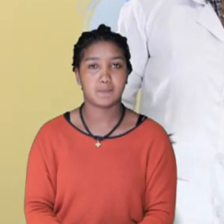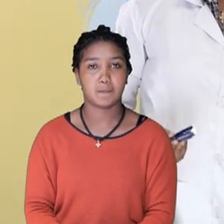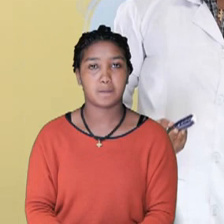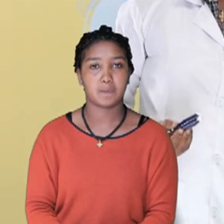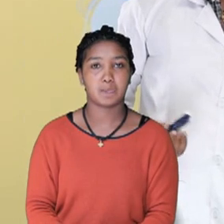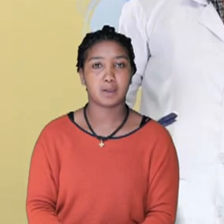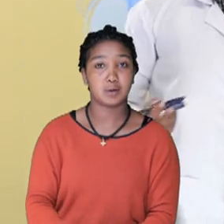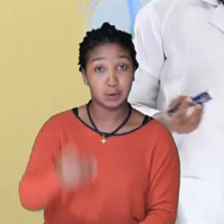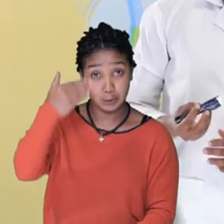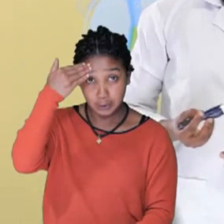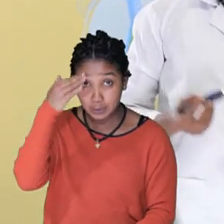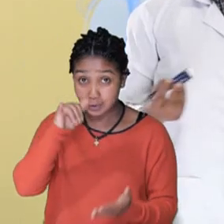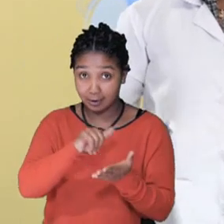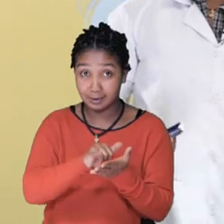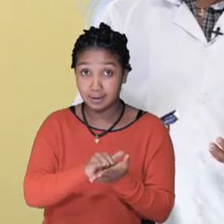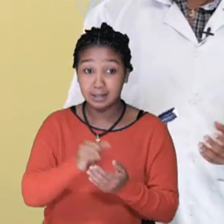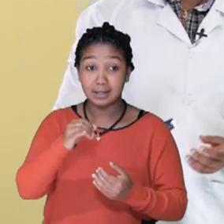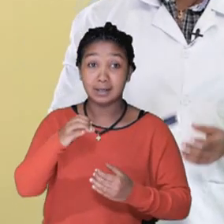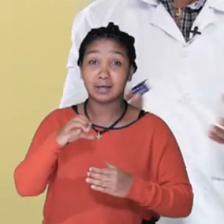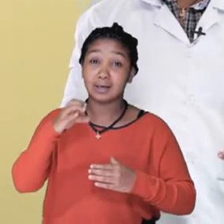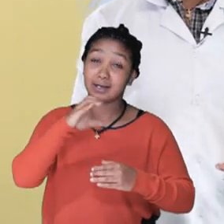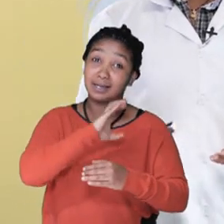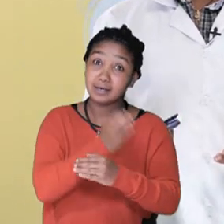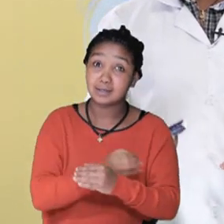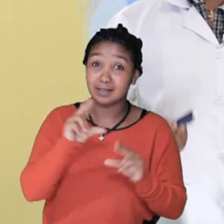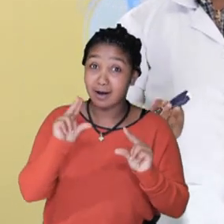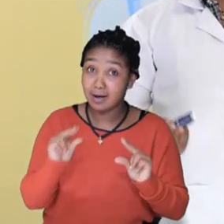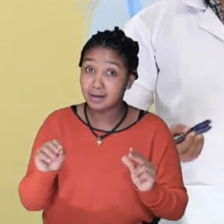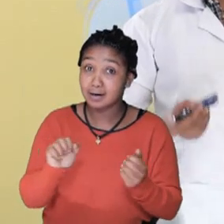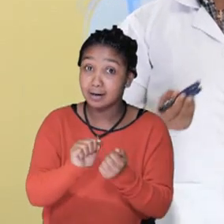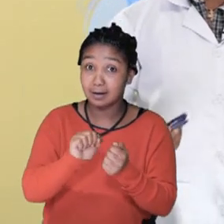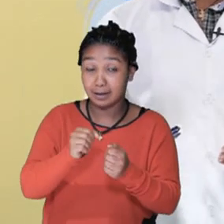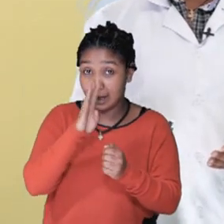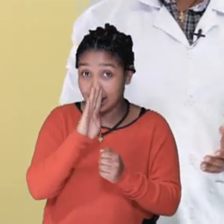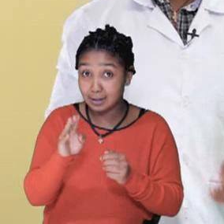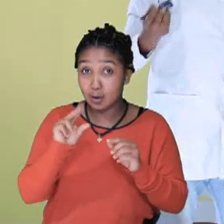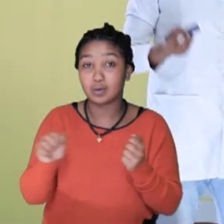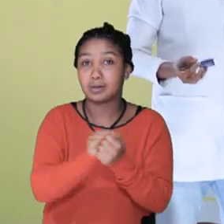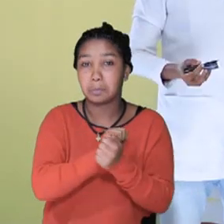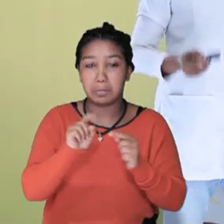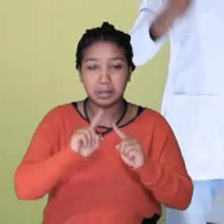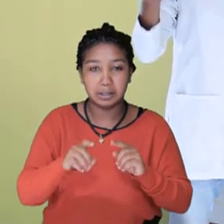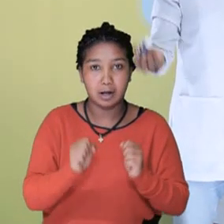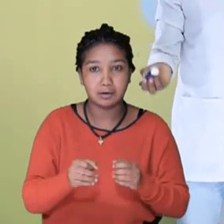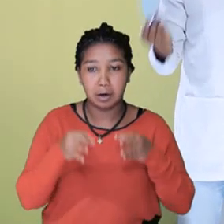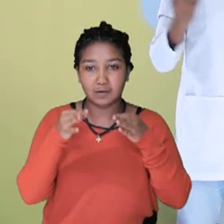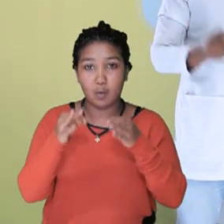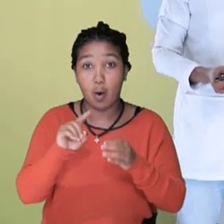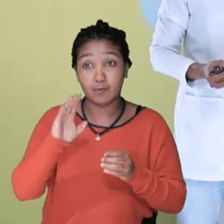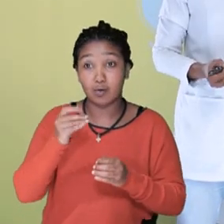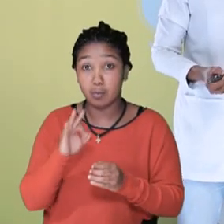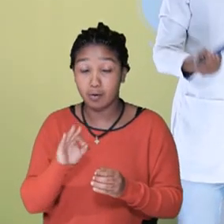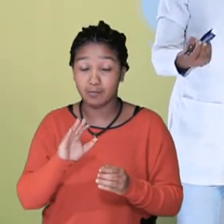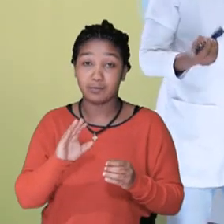You know that energy is neither created nor destroyed, but it can be transferred one form of energy